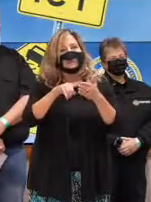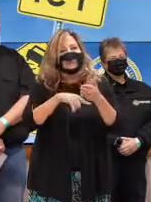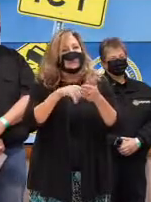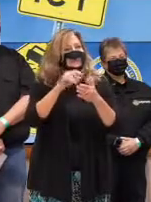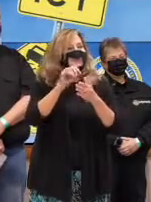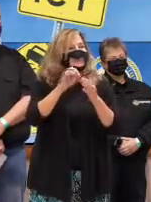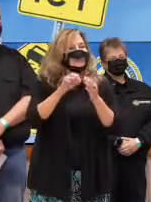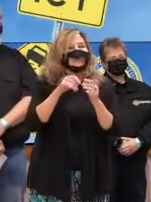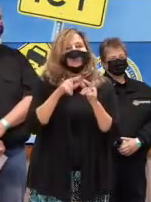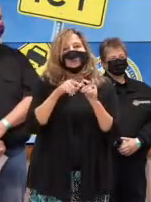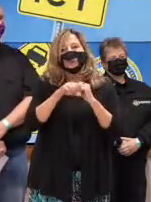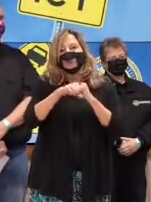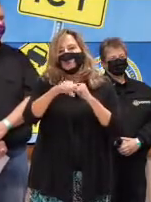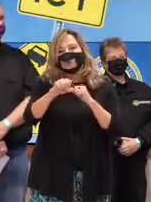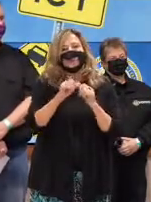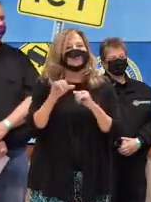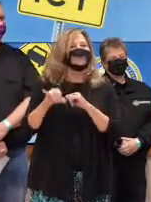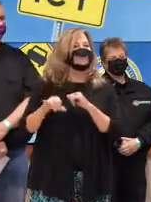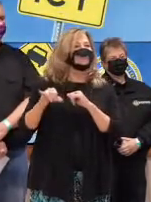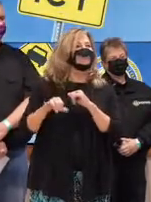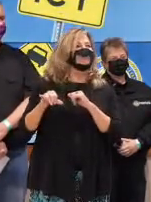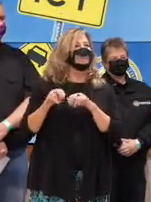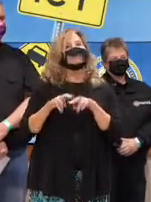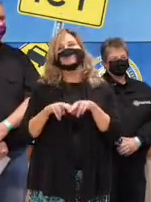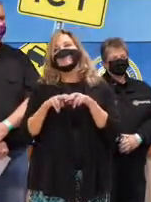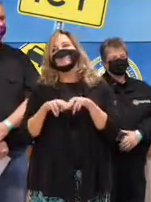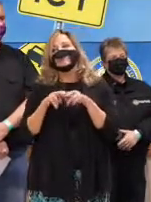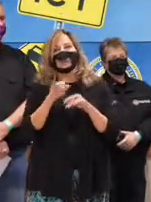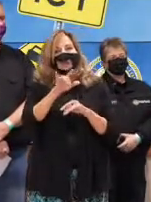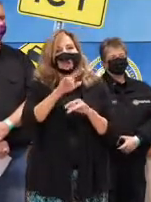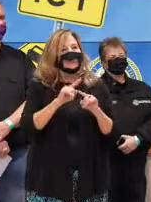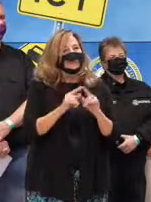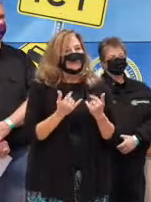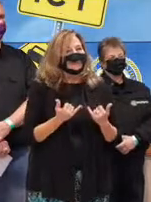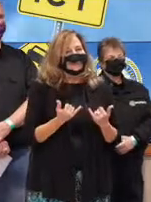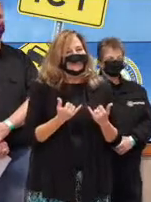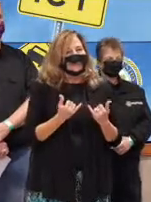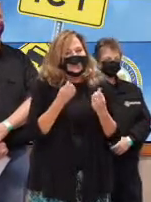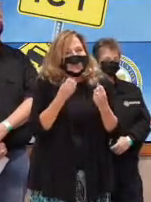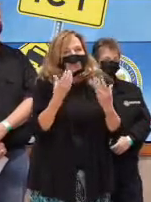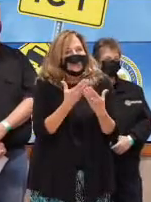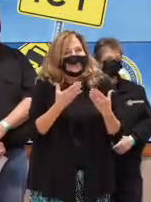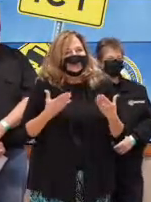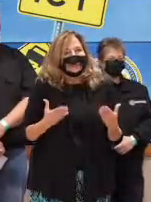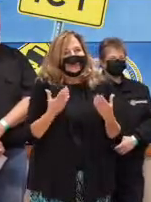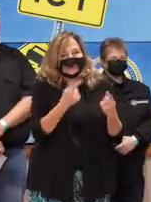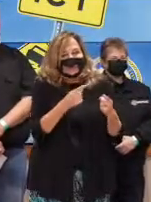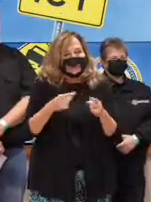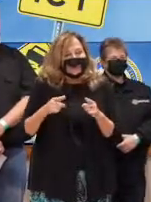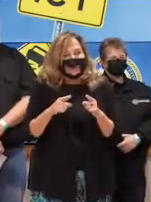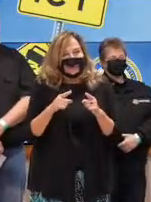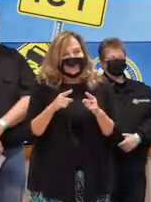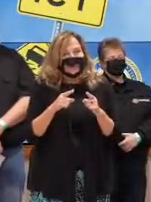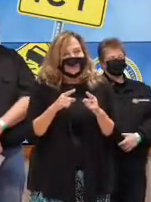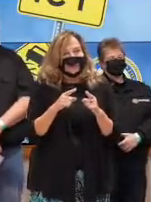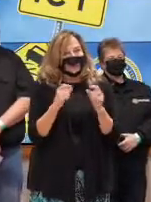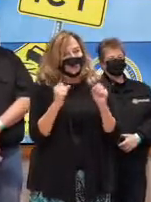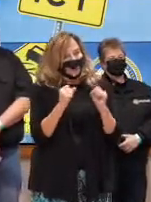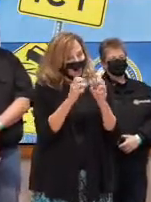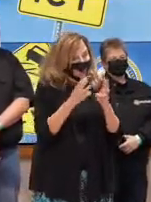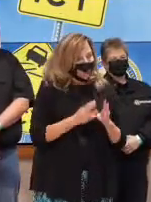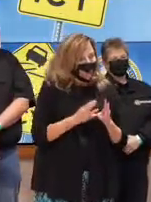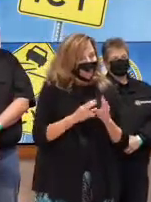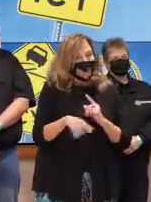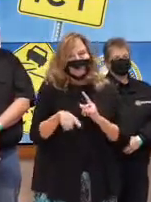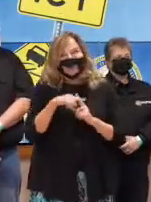and you just stayed there at the airport. Bear in mind, we're having to deal with all of these conditions, factoring in COVID as well. So